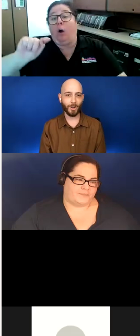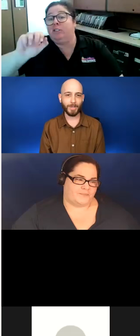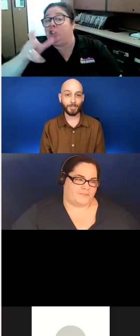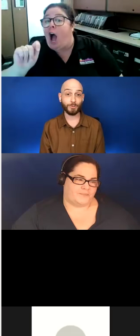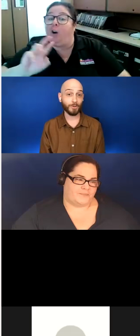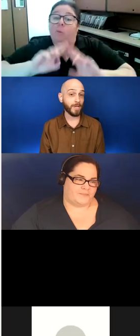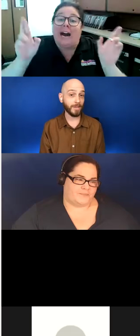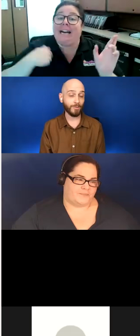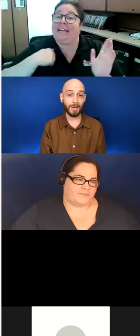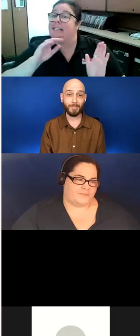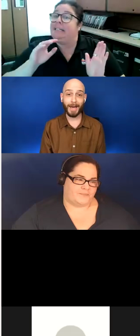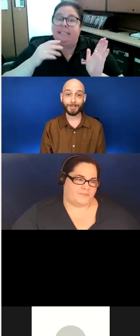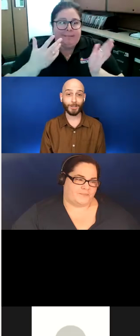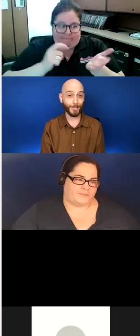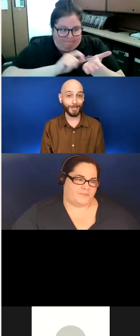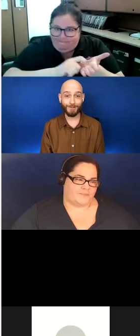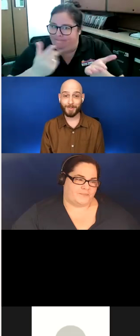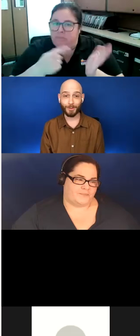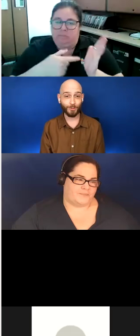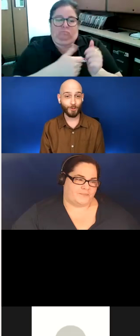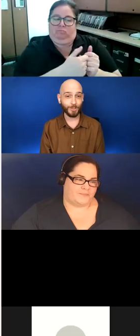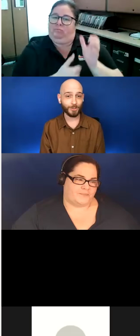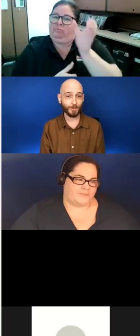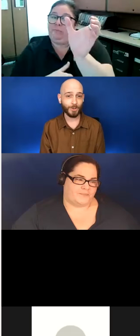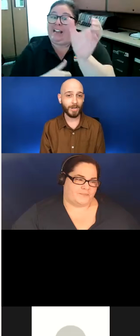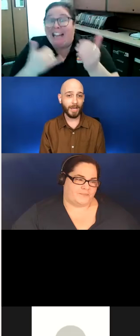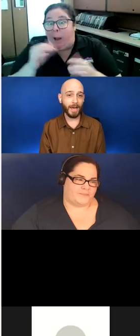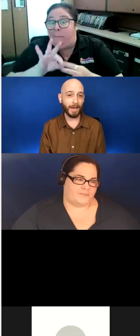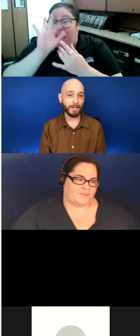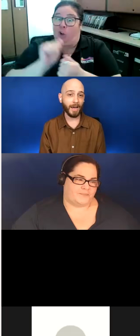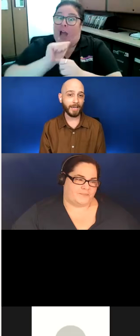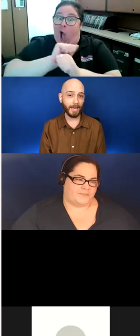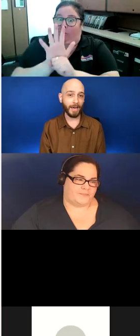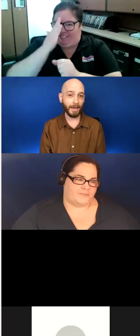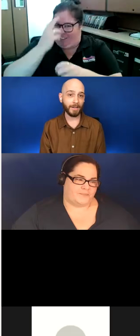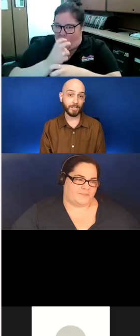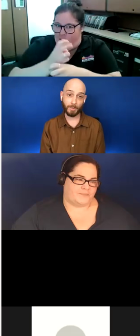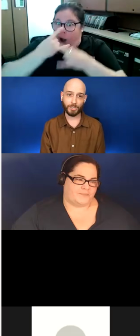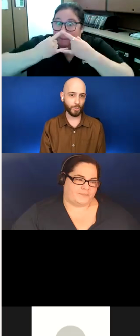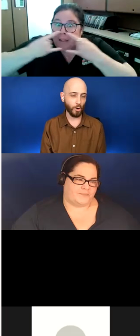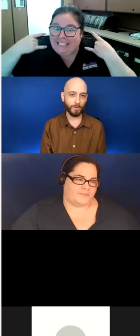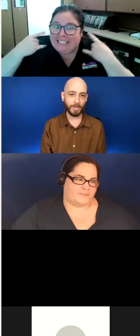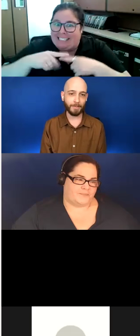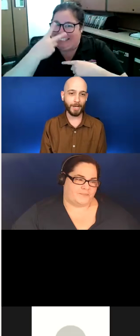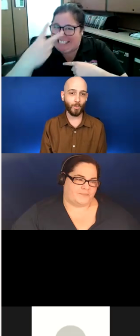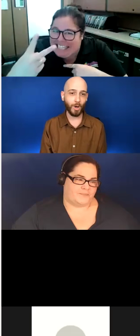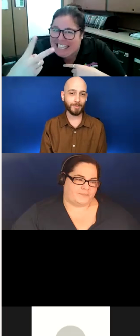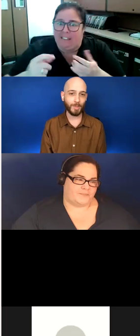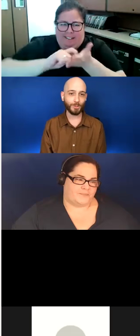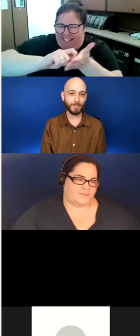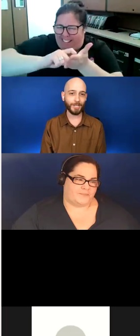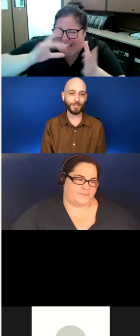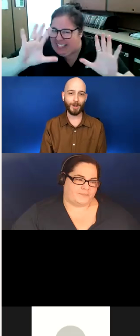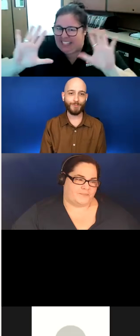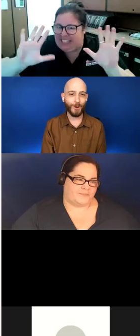It's a nice accommodation for me if I'm at Target or if I'm at the grocery store and I can, especially with COVID, I don't